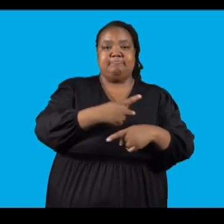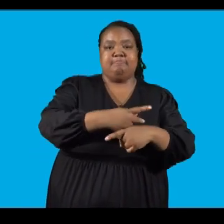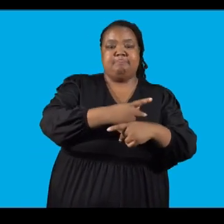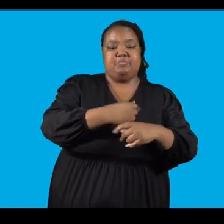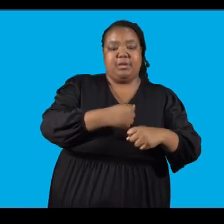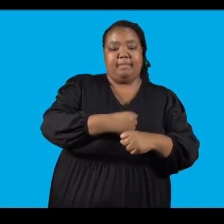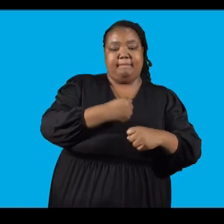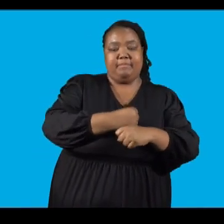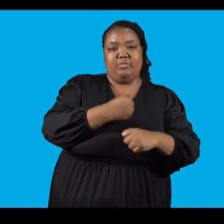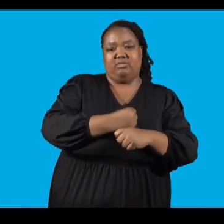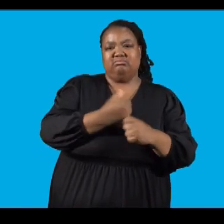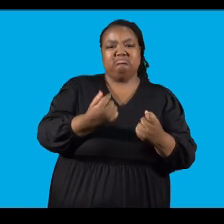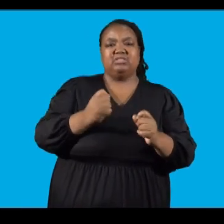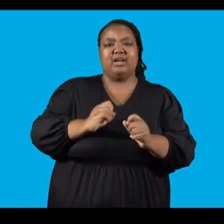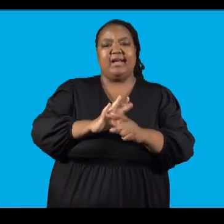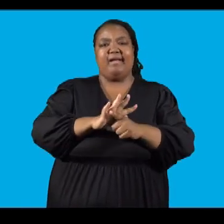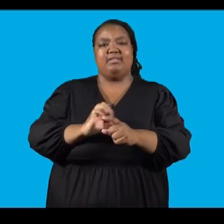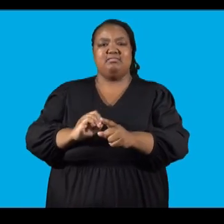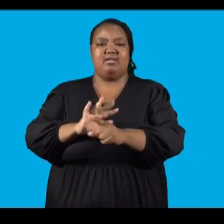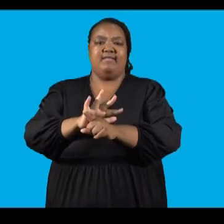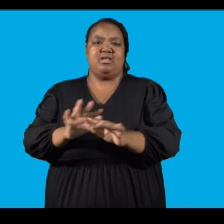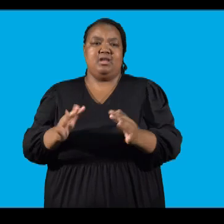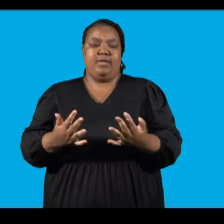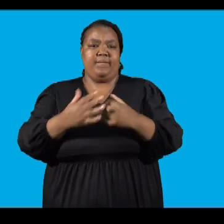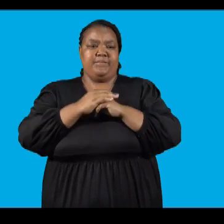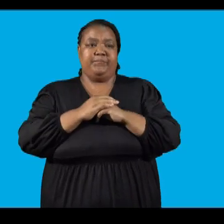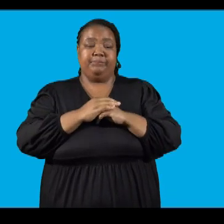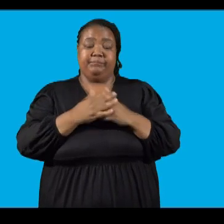are producers affected by low prices?